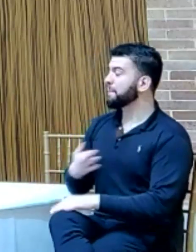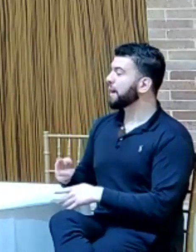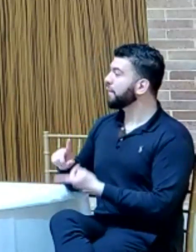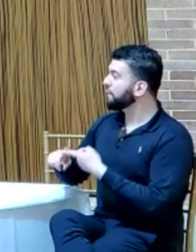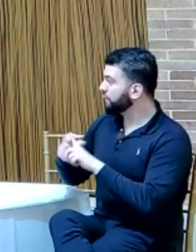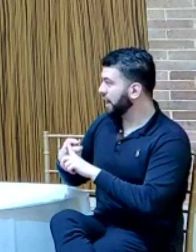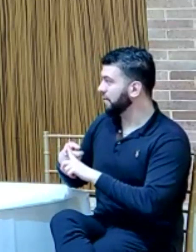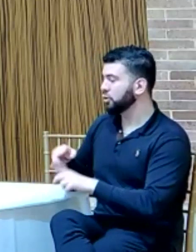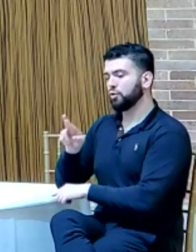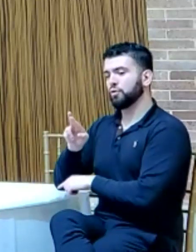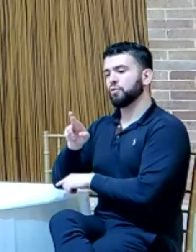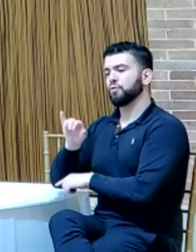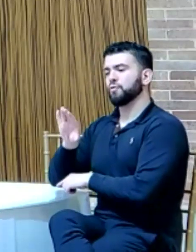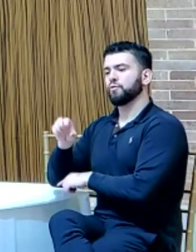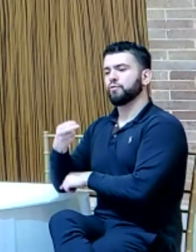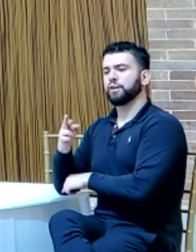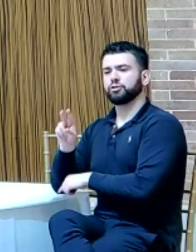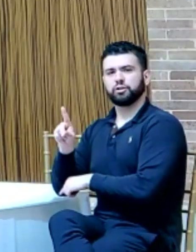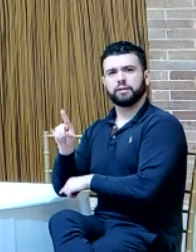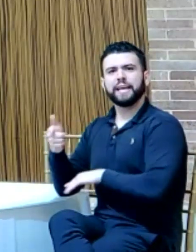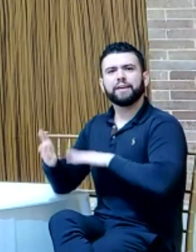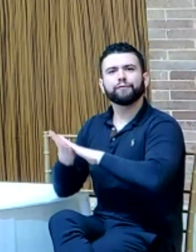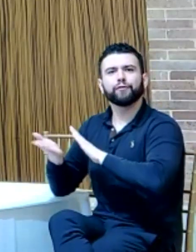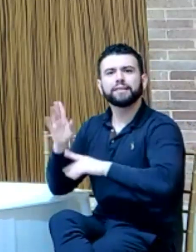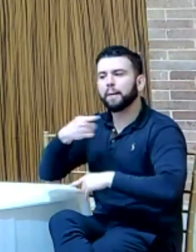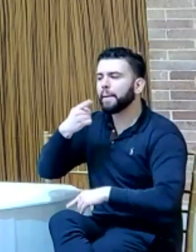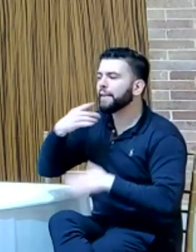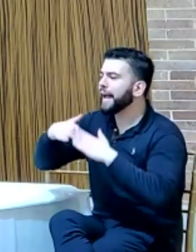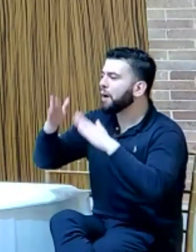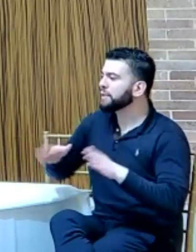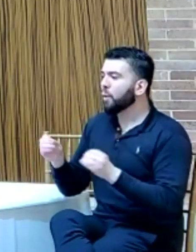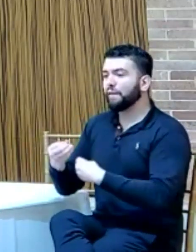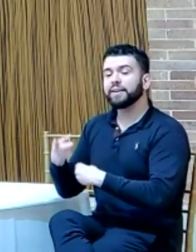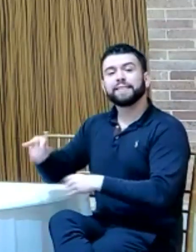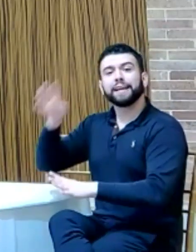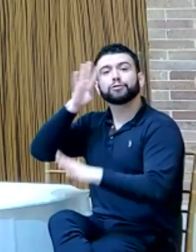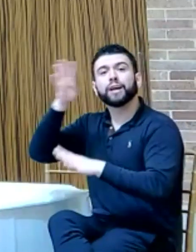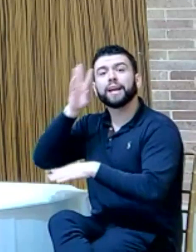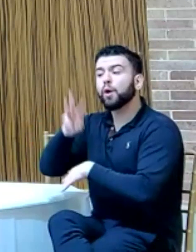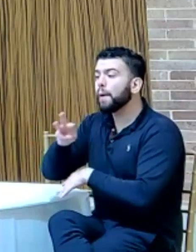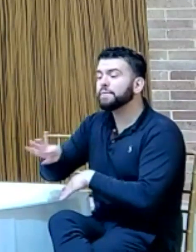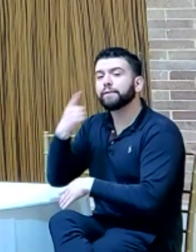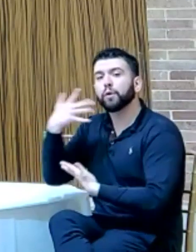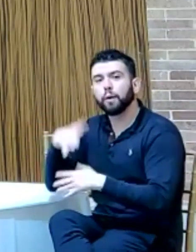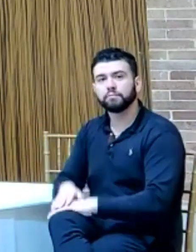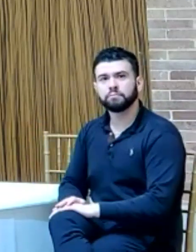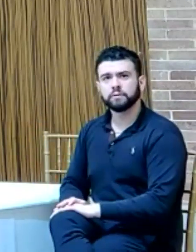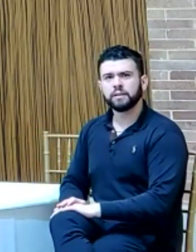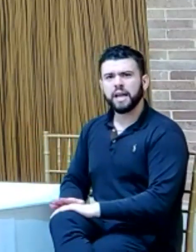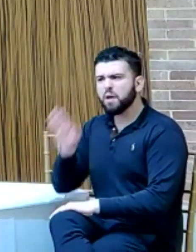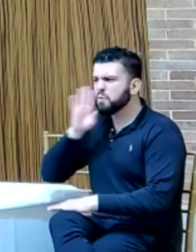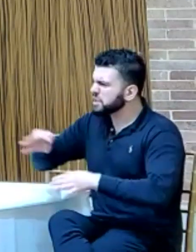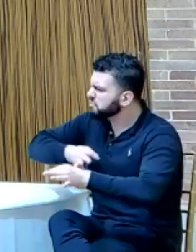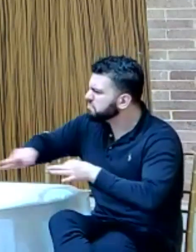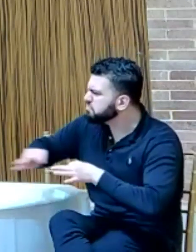housing office he his office actually just created a website that really kind of focuses and tells people what what source of income discrimination